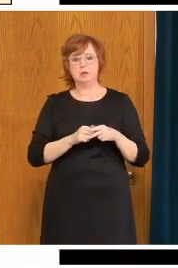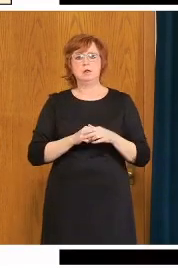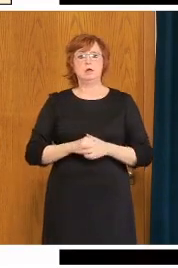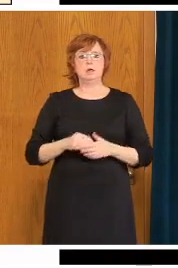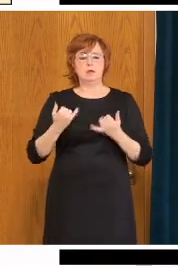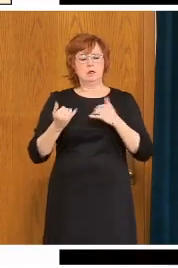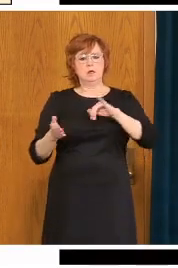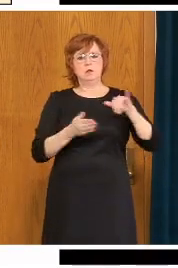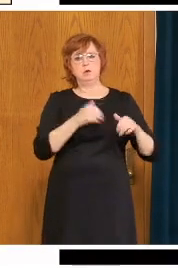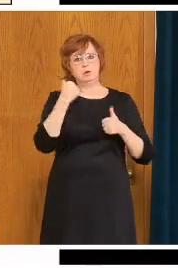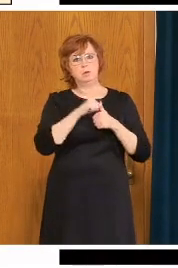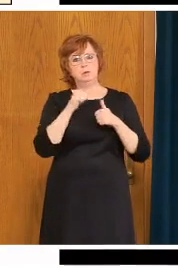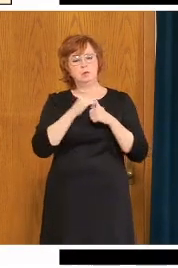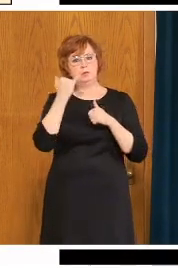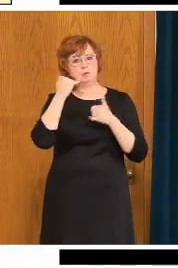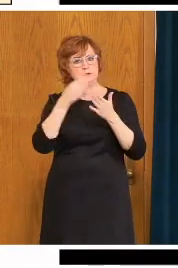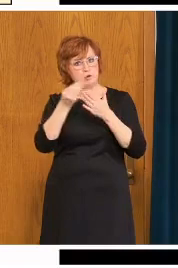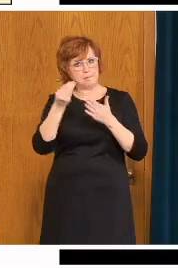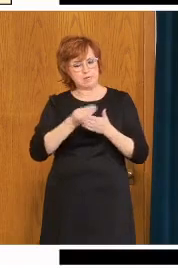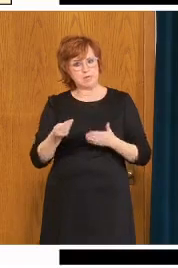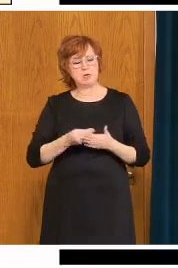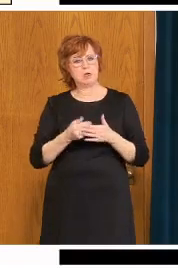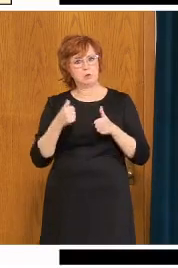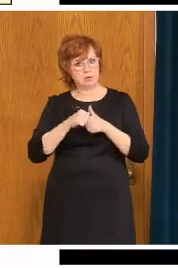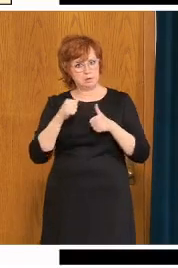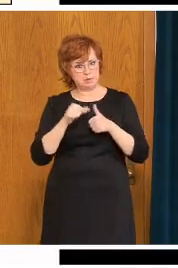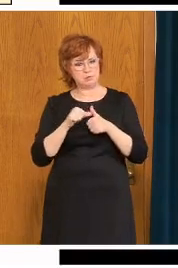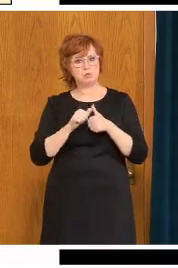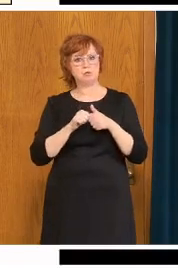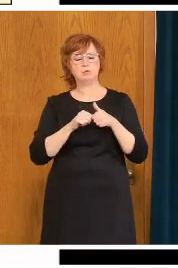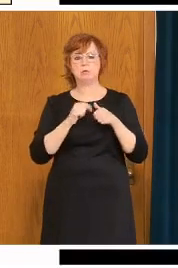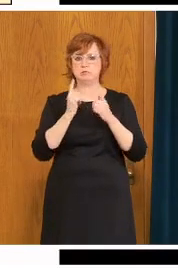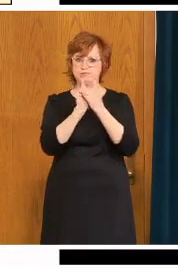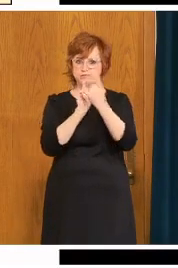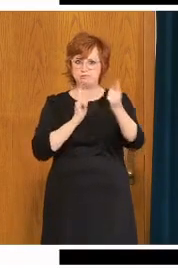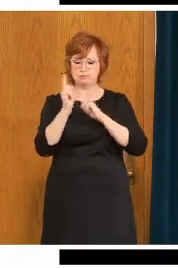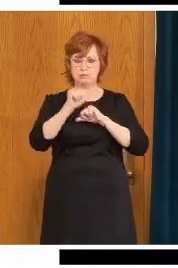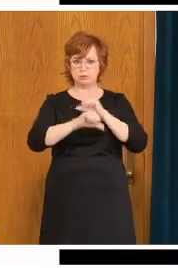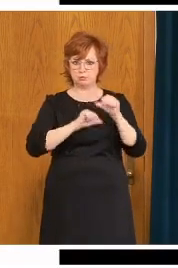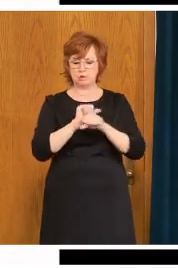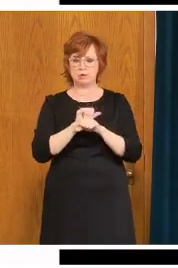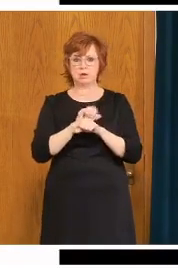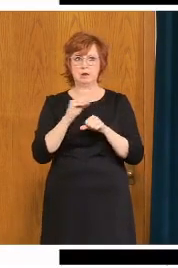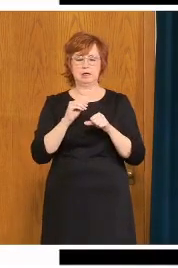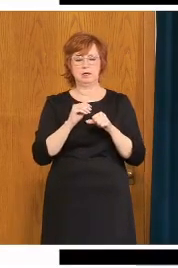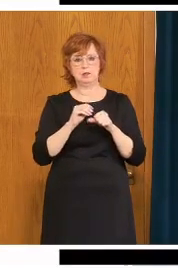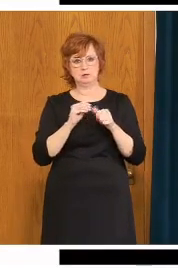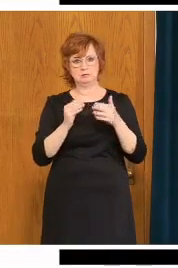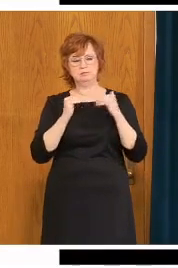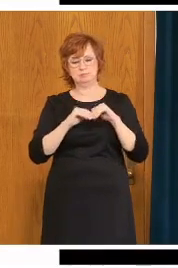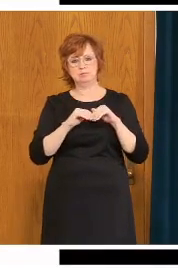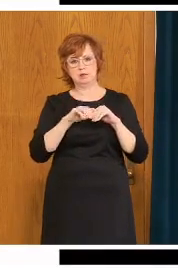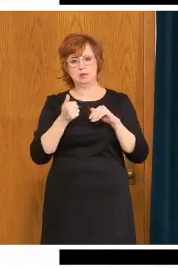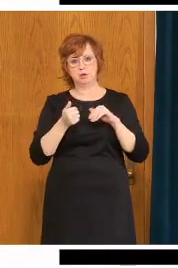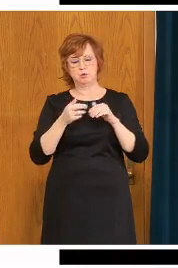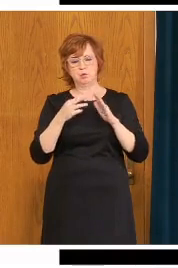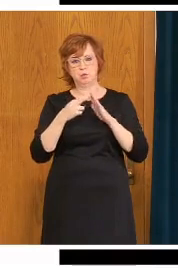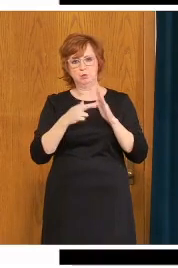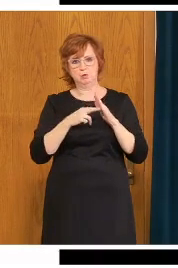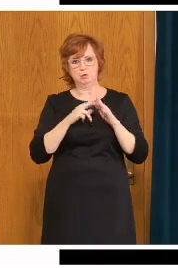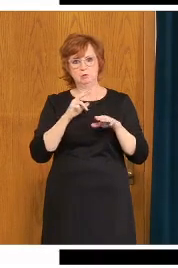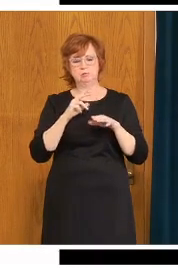maintaining a safe distance, and as always, outdoors is better than indoors. Our reproductive